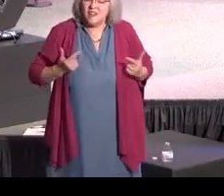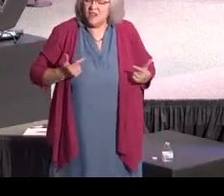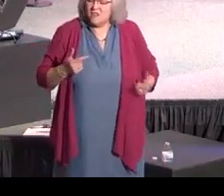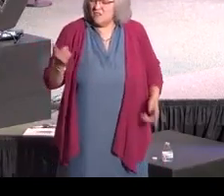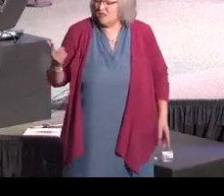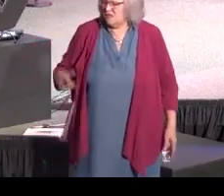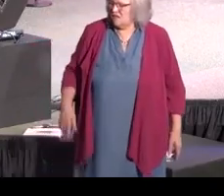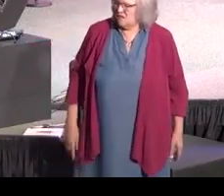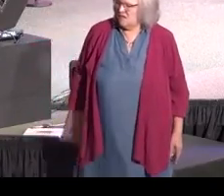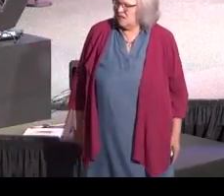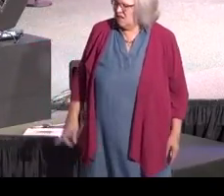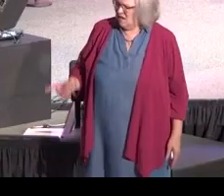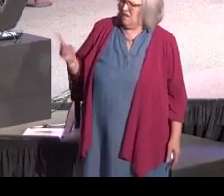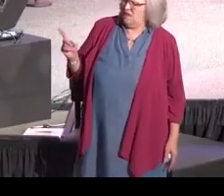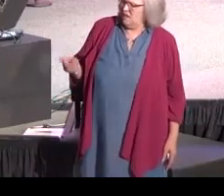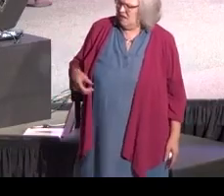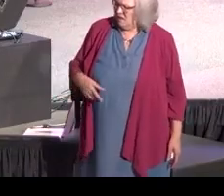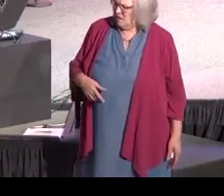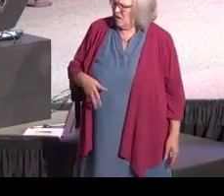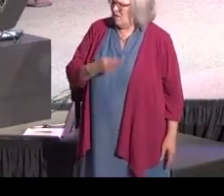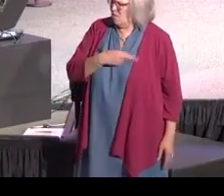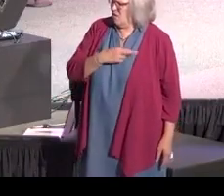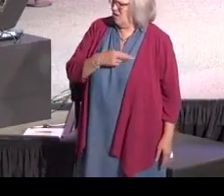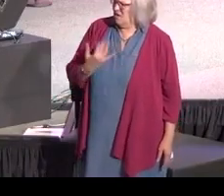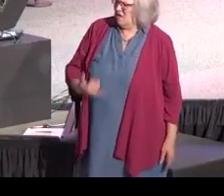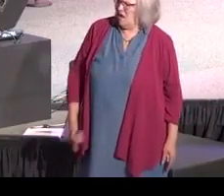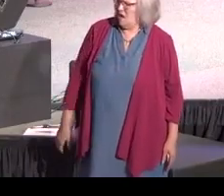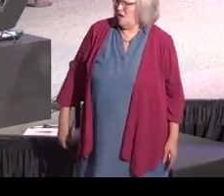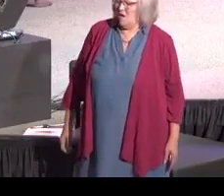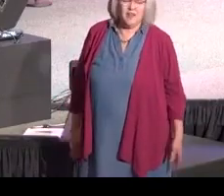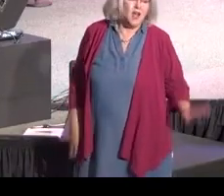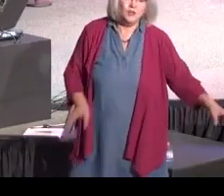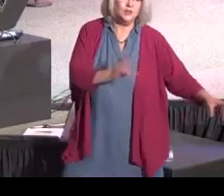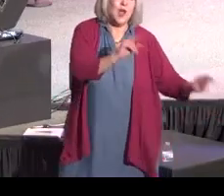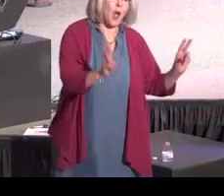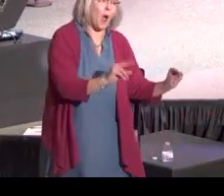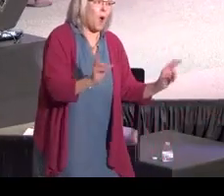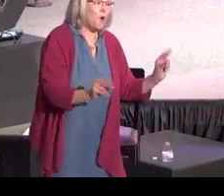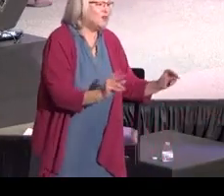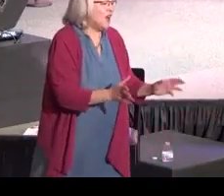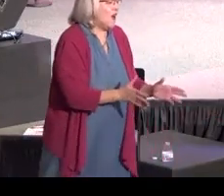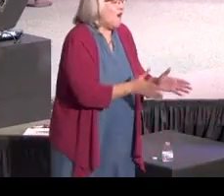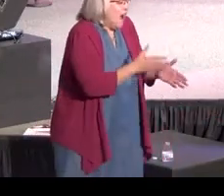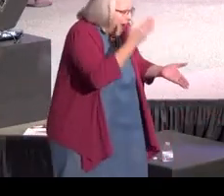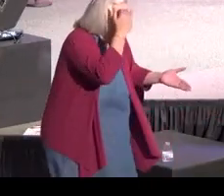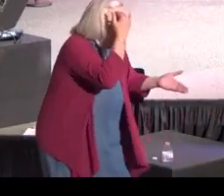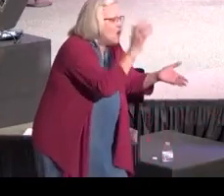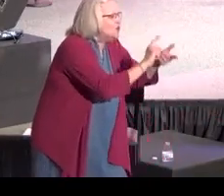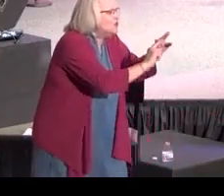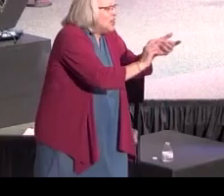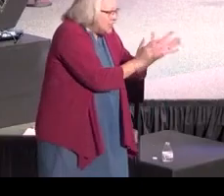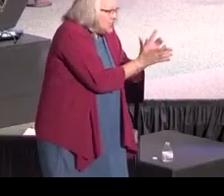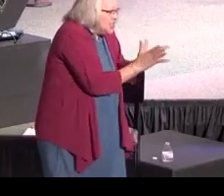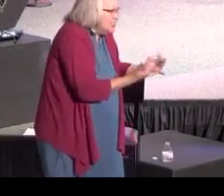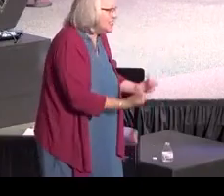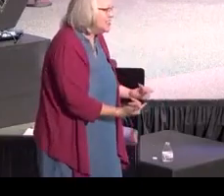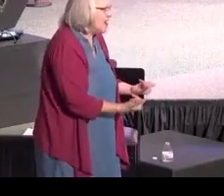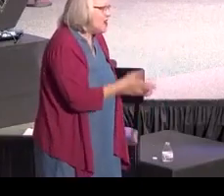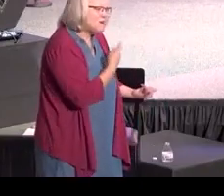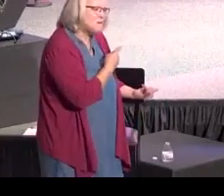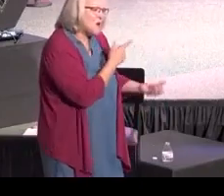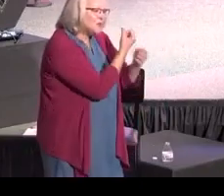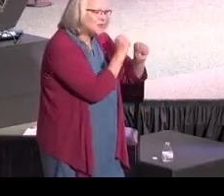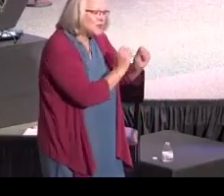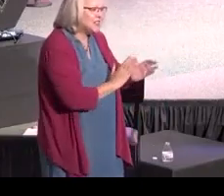you got religion? No, that's not what it's about. You know, I came to know Jesus as my personal Savior. Oh,